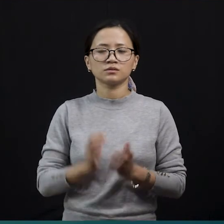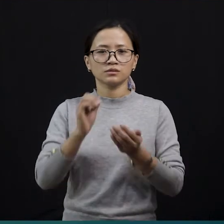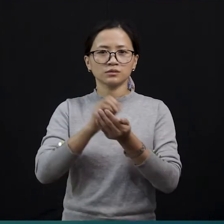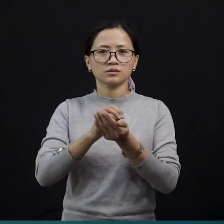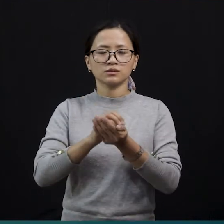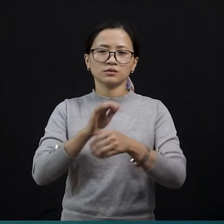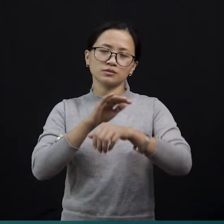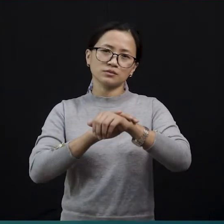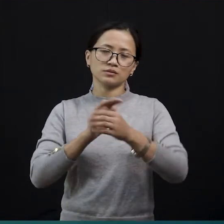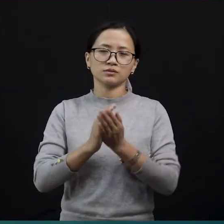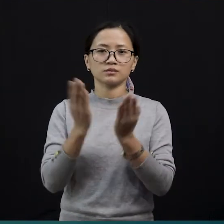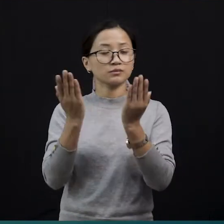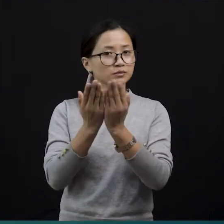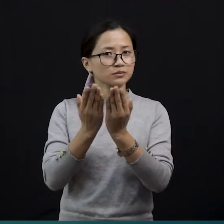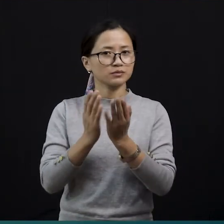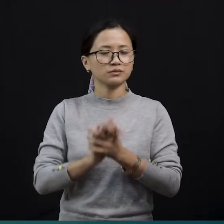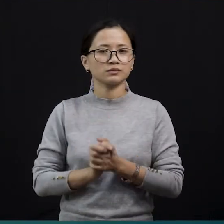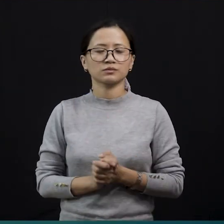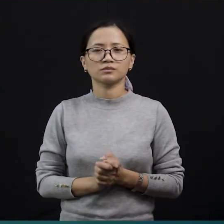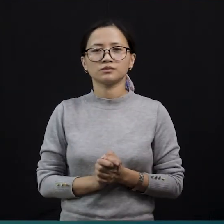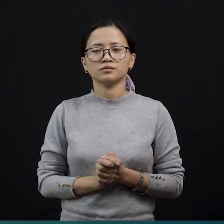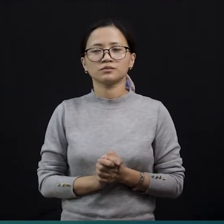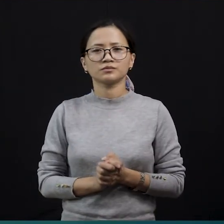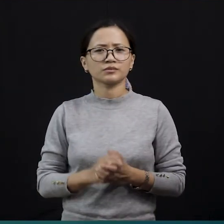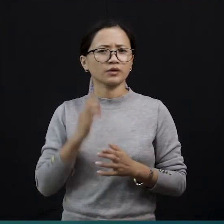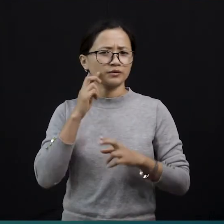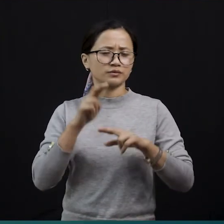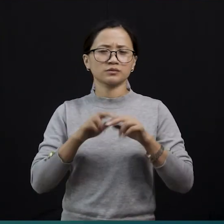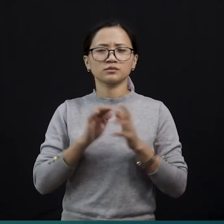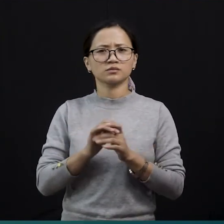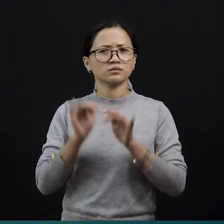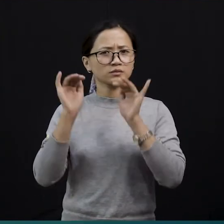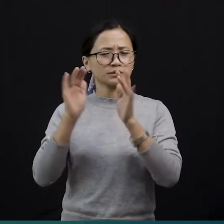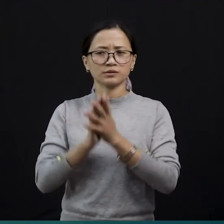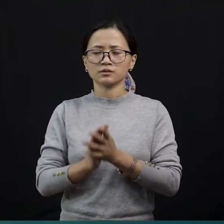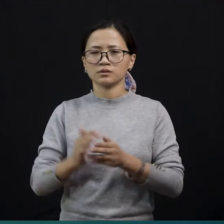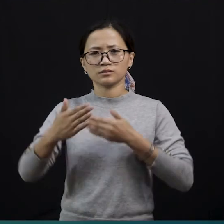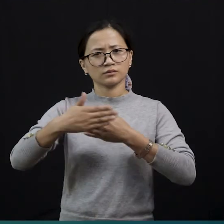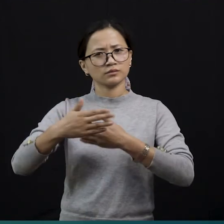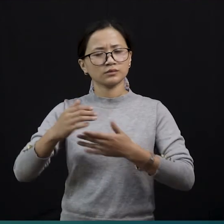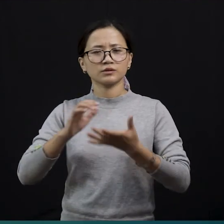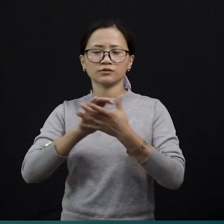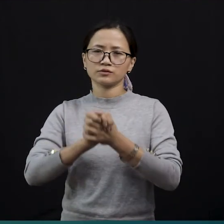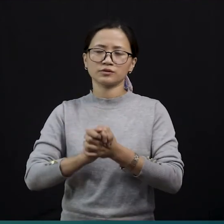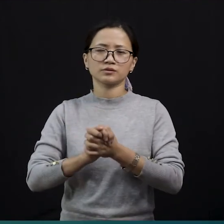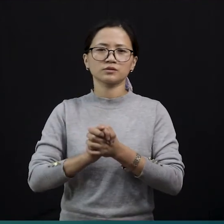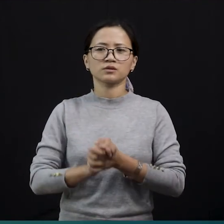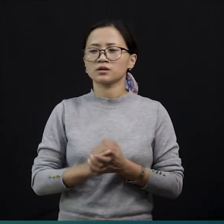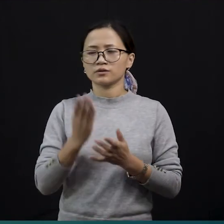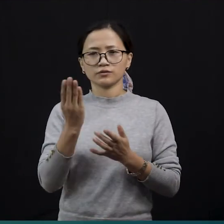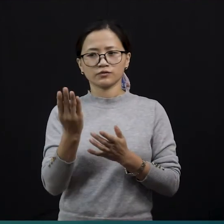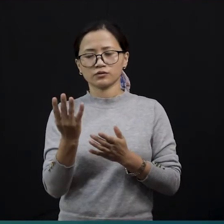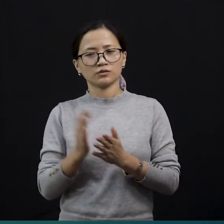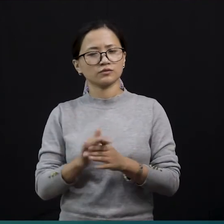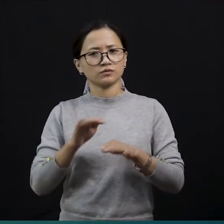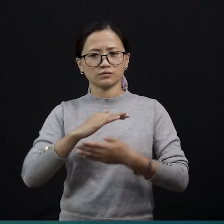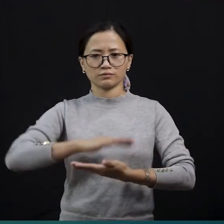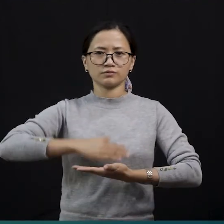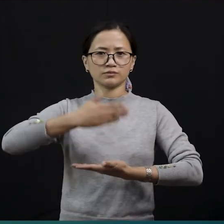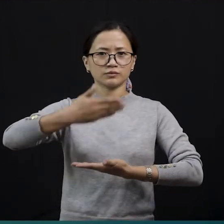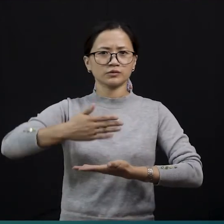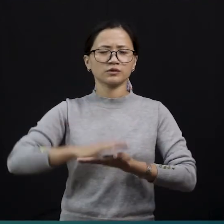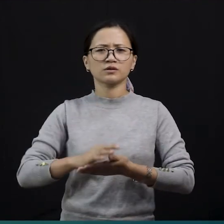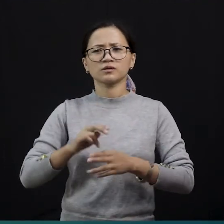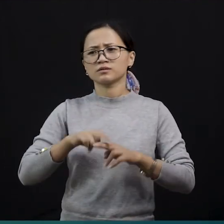keep in touch with your books, right? If suppose some of your neighbors, friends, they are not having phone or laptops or